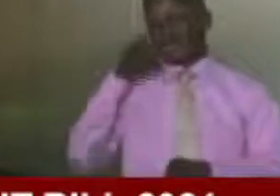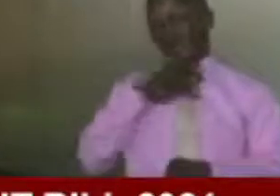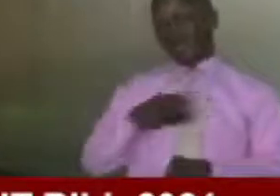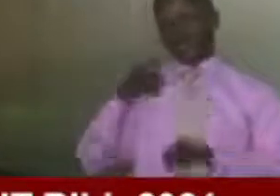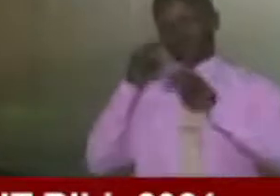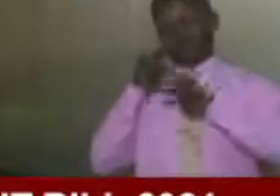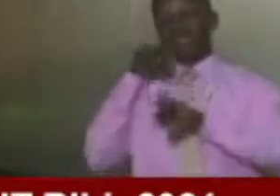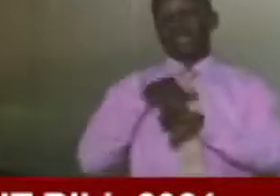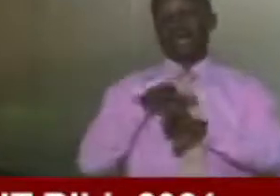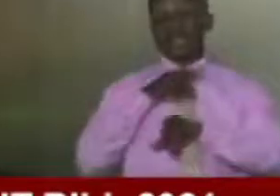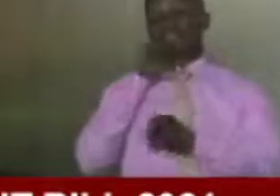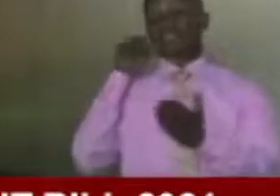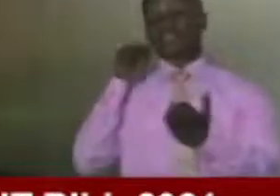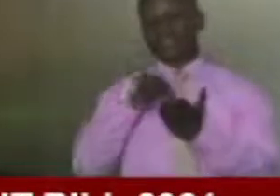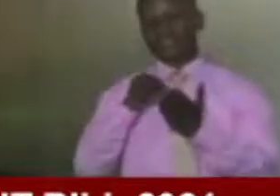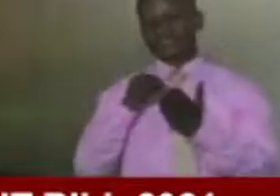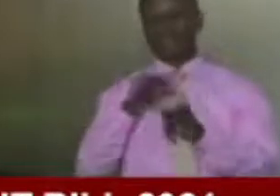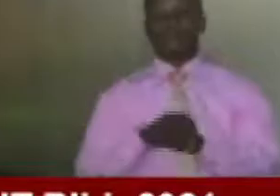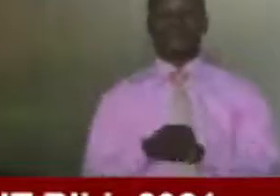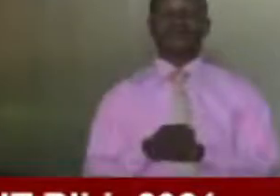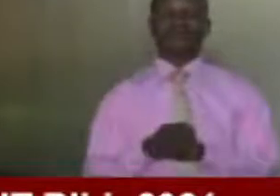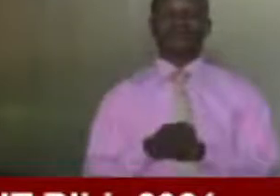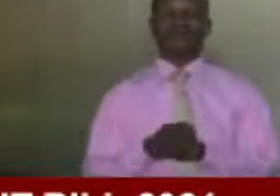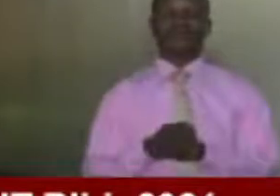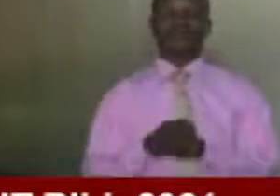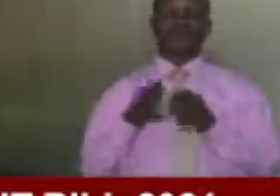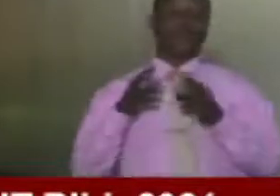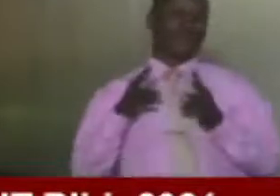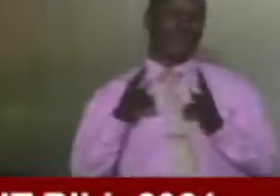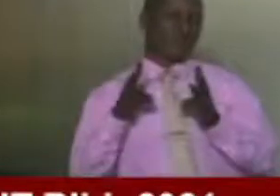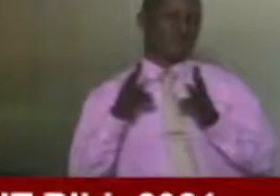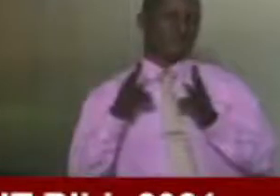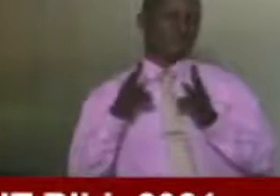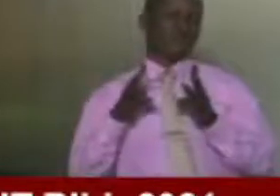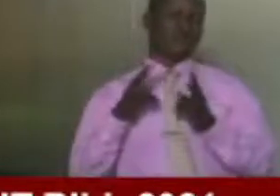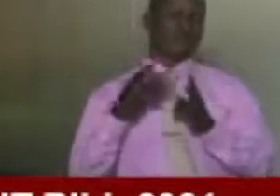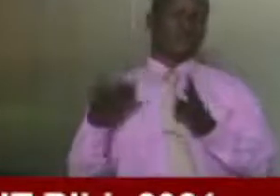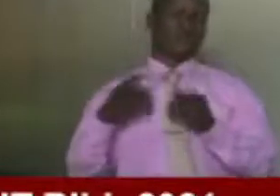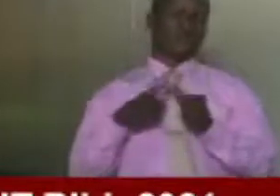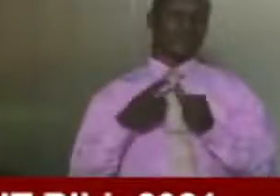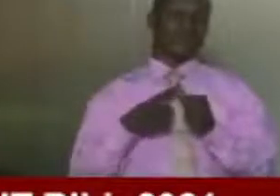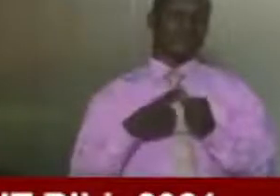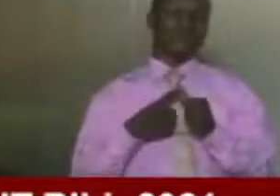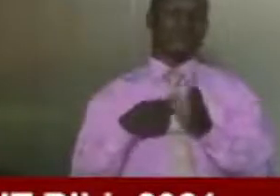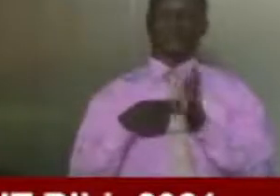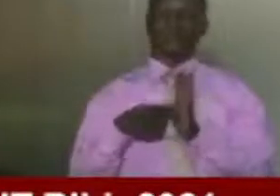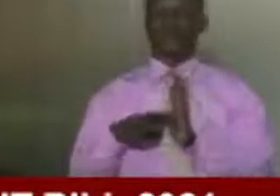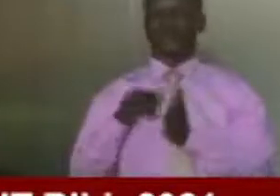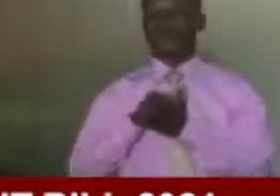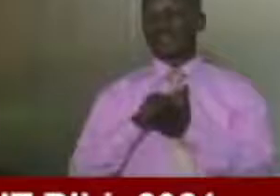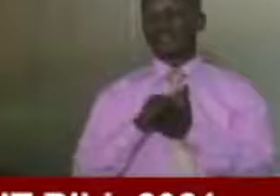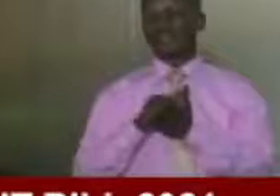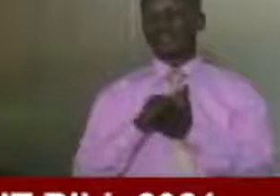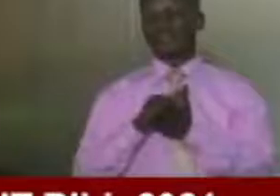this, the blame goes both ways. First is the fact that it took